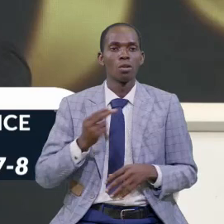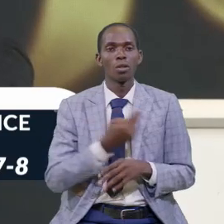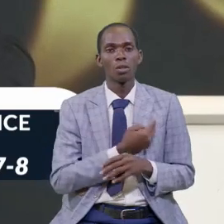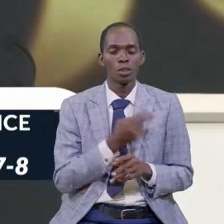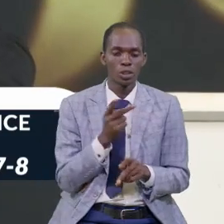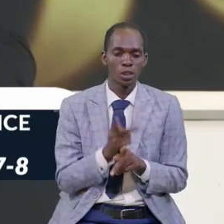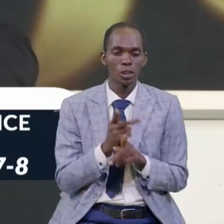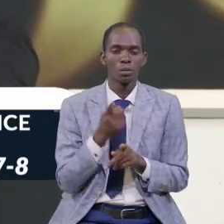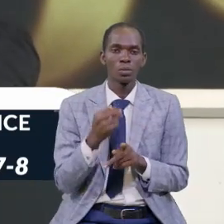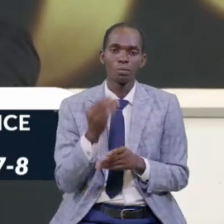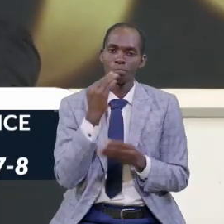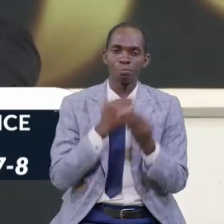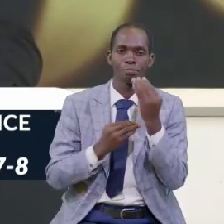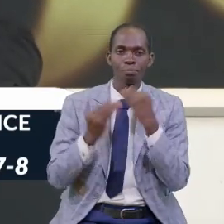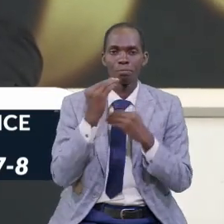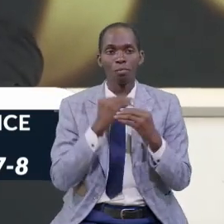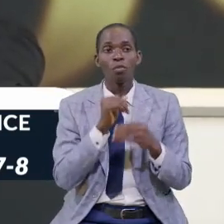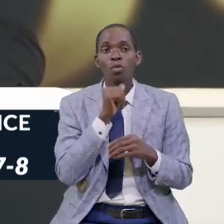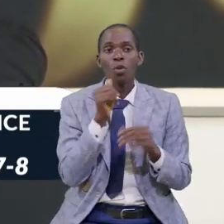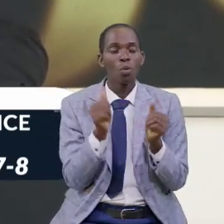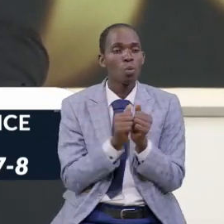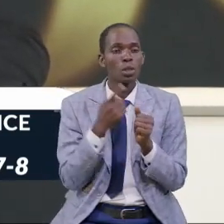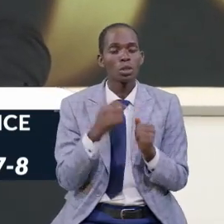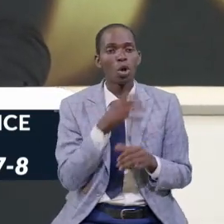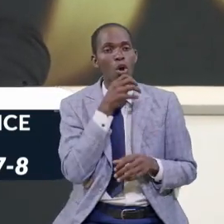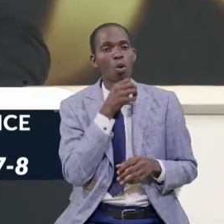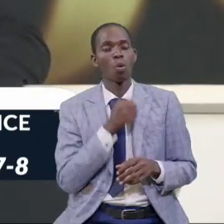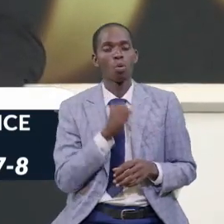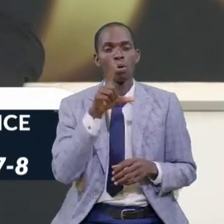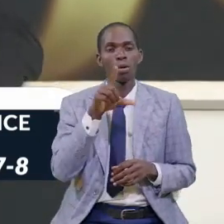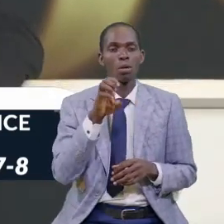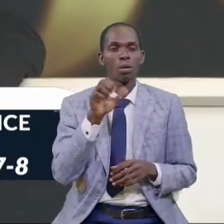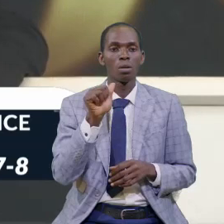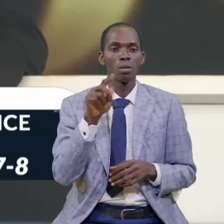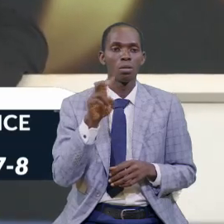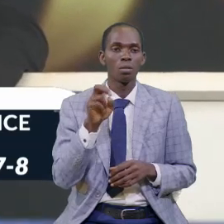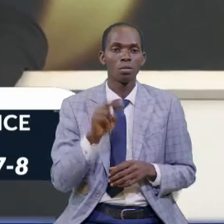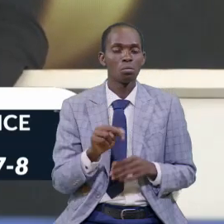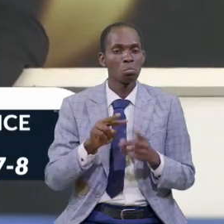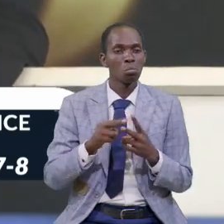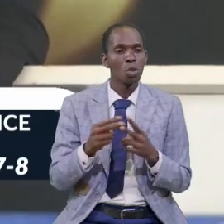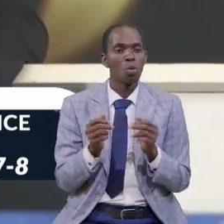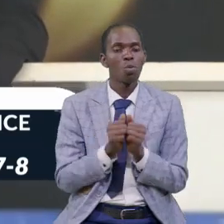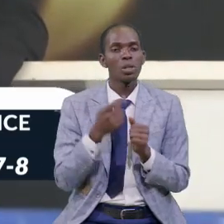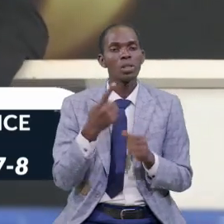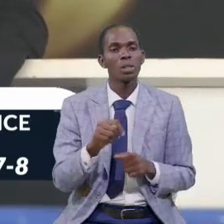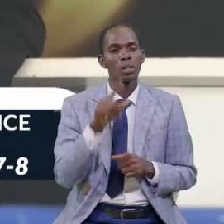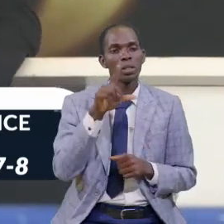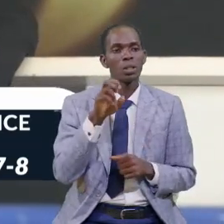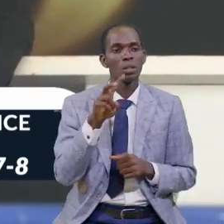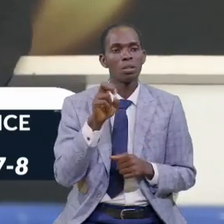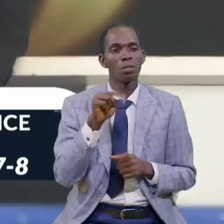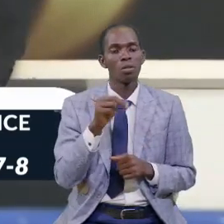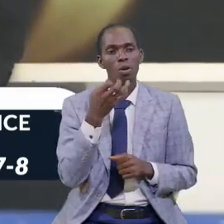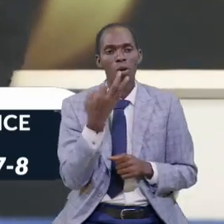feast, not with the old leaven, neither with the leaven of malice.